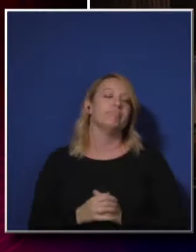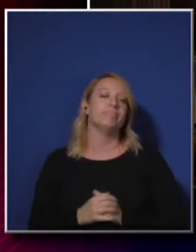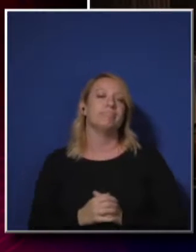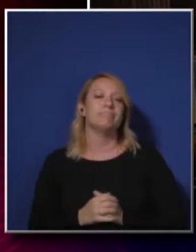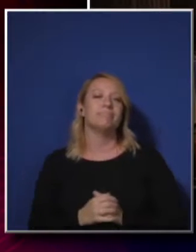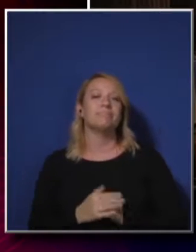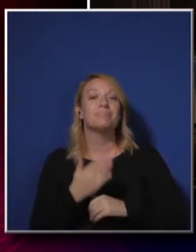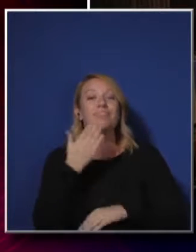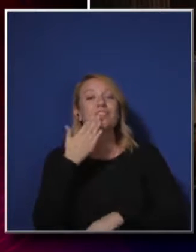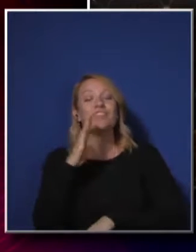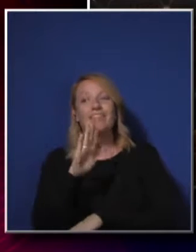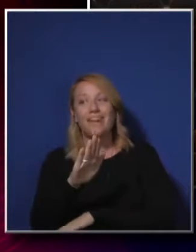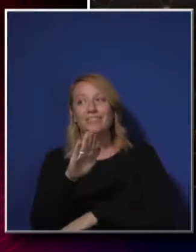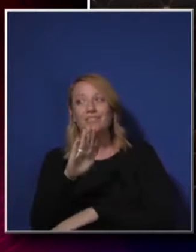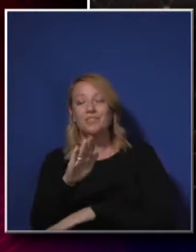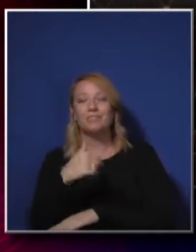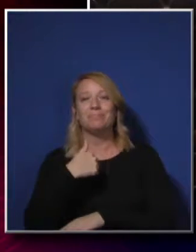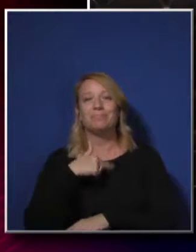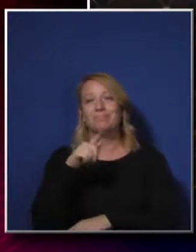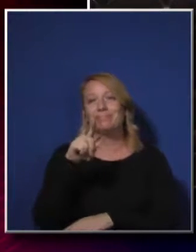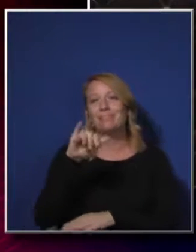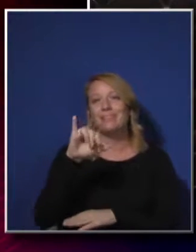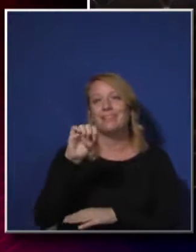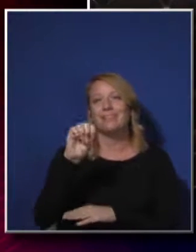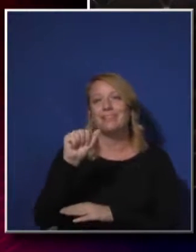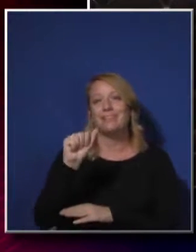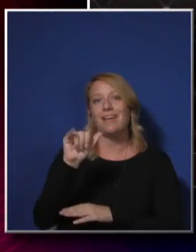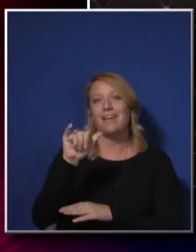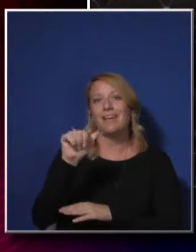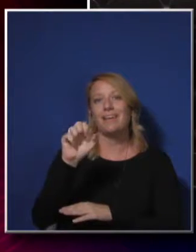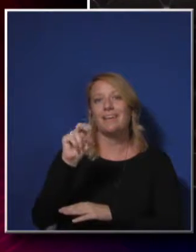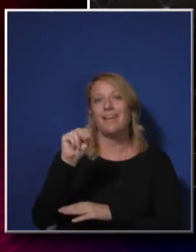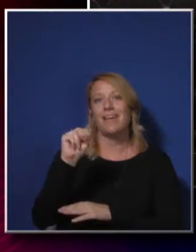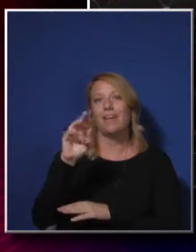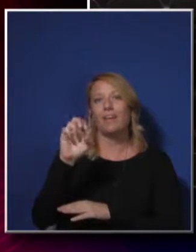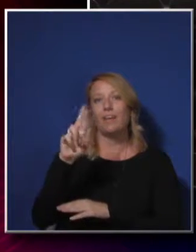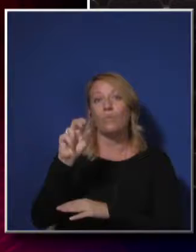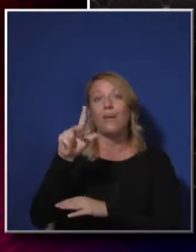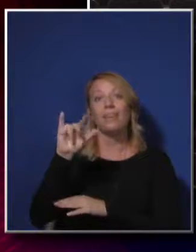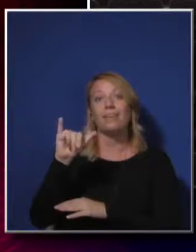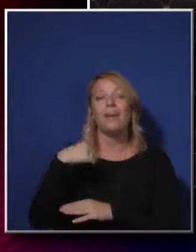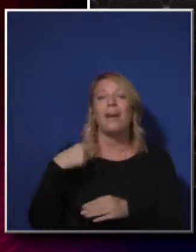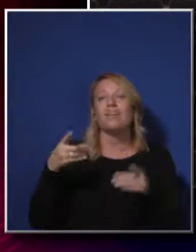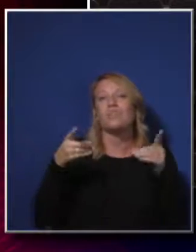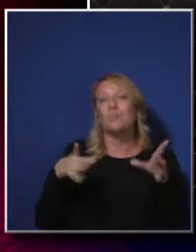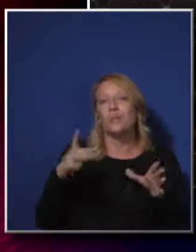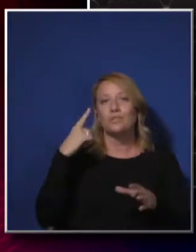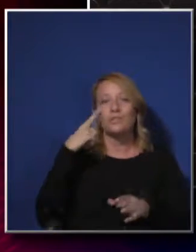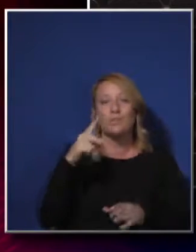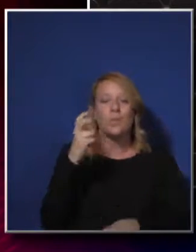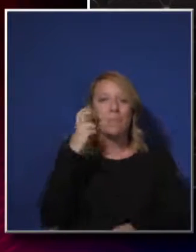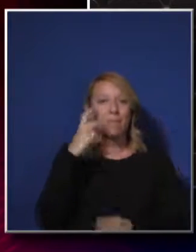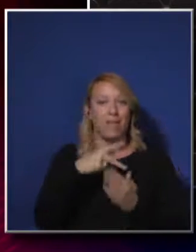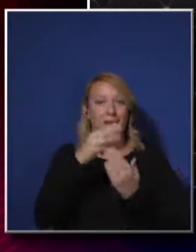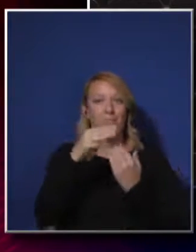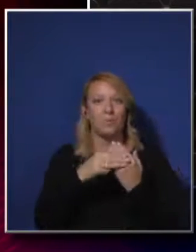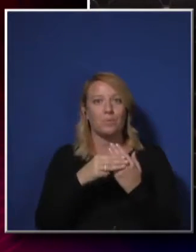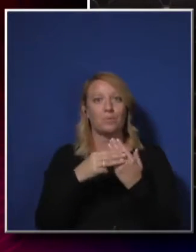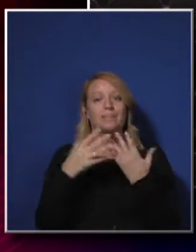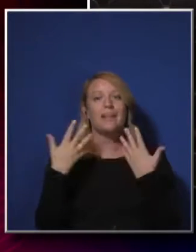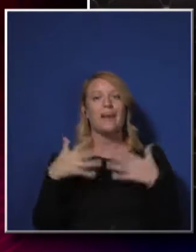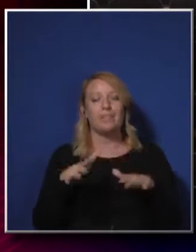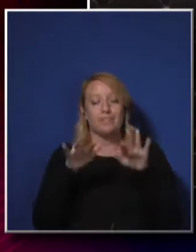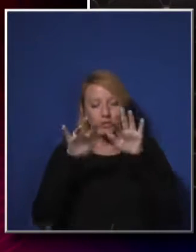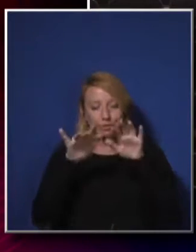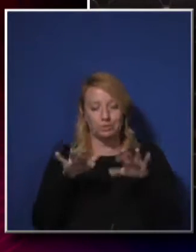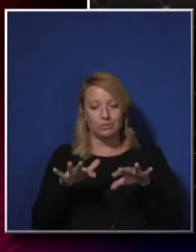Good afternoon, everyone. I'm Lisa Yancarelli, and I'm the Director of Blind Programs. I provided a summary of the Braille